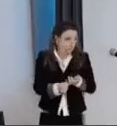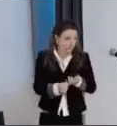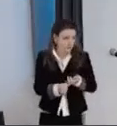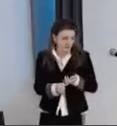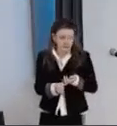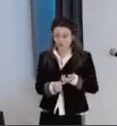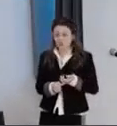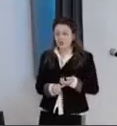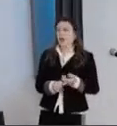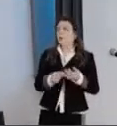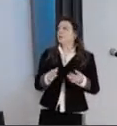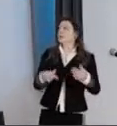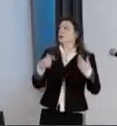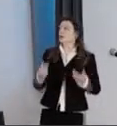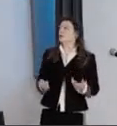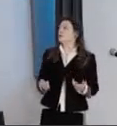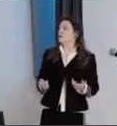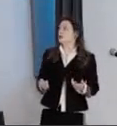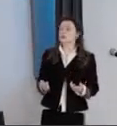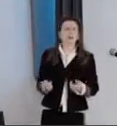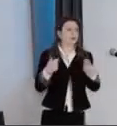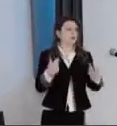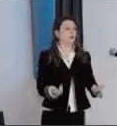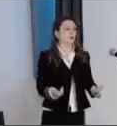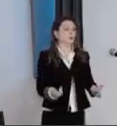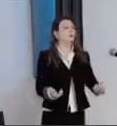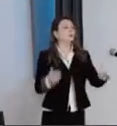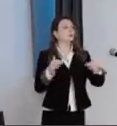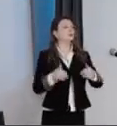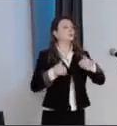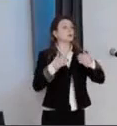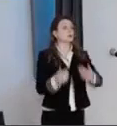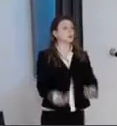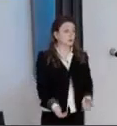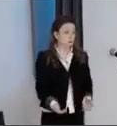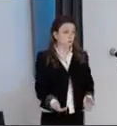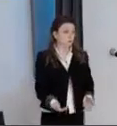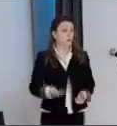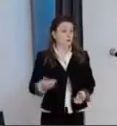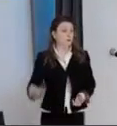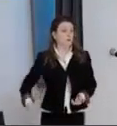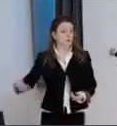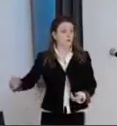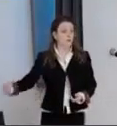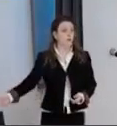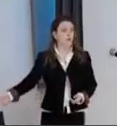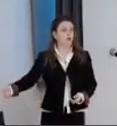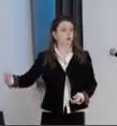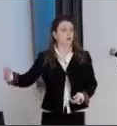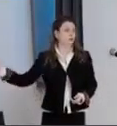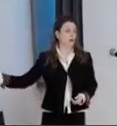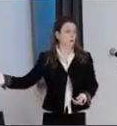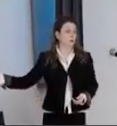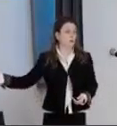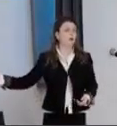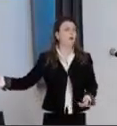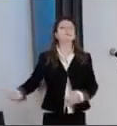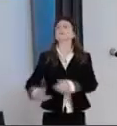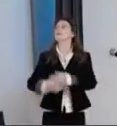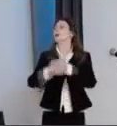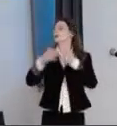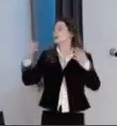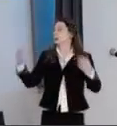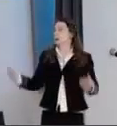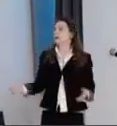are none of these things, but this knowledge is unnecessary or indeed would be detrimental for our aesthetic appreciation of clouds.